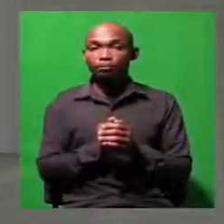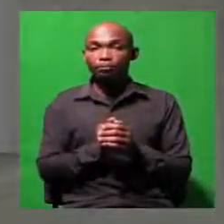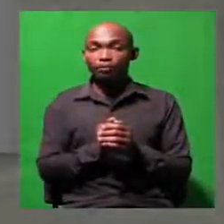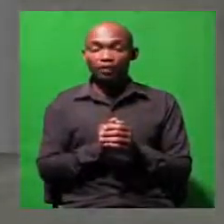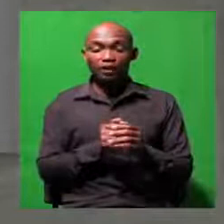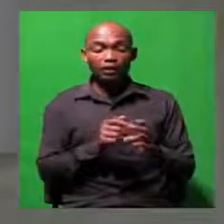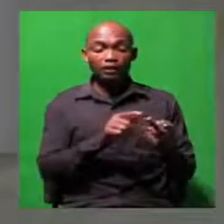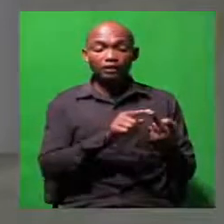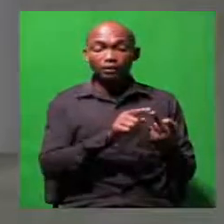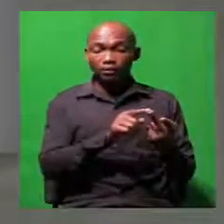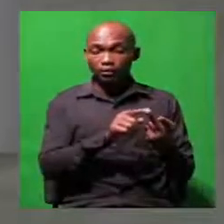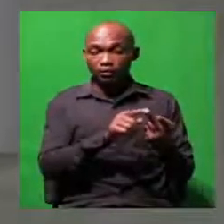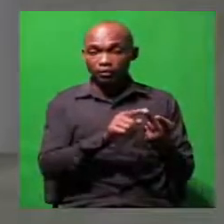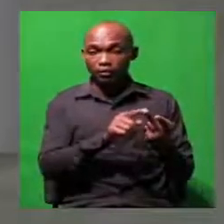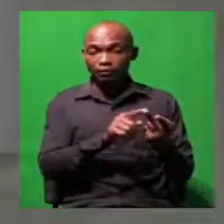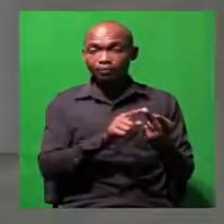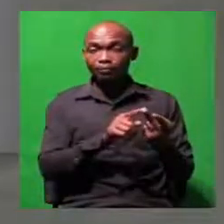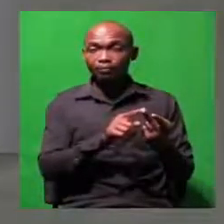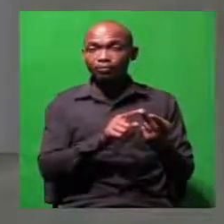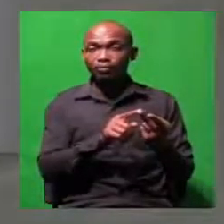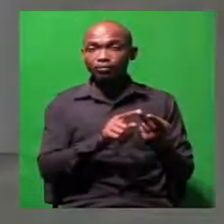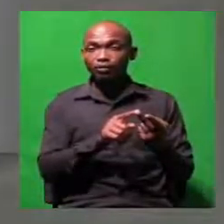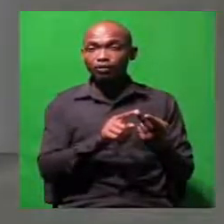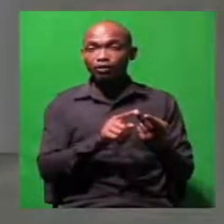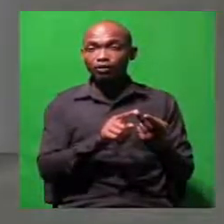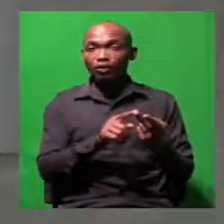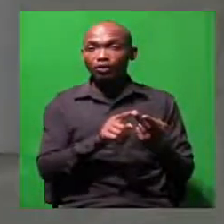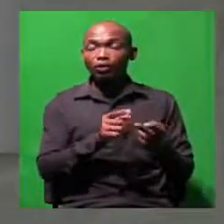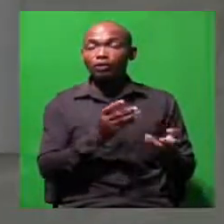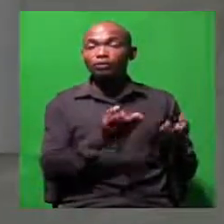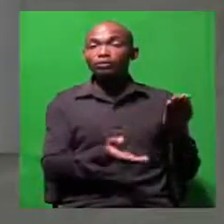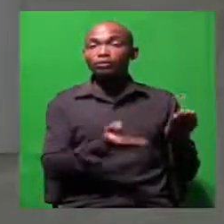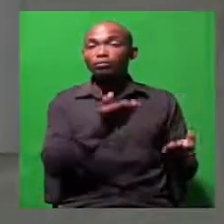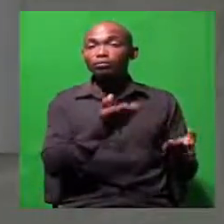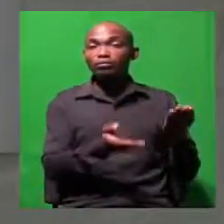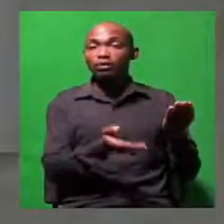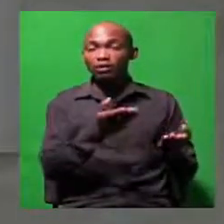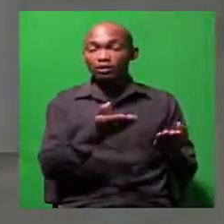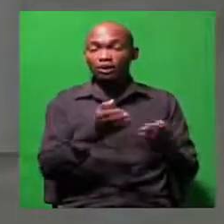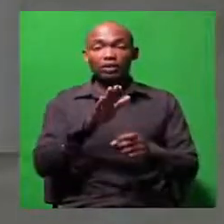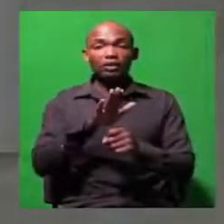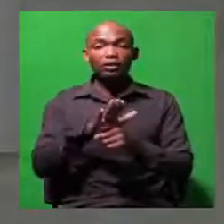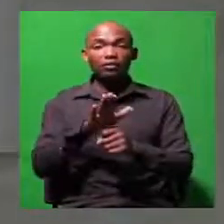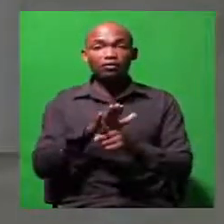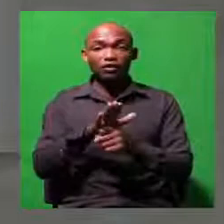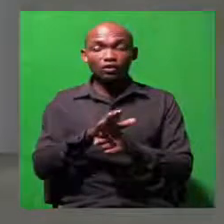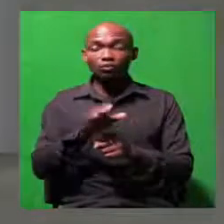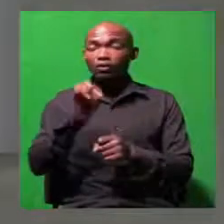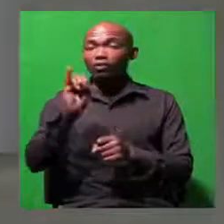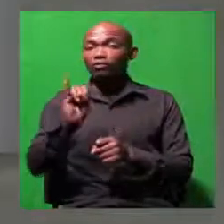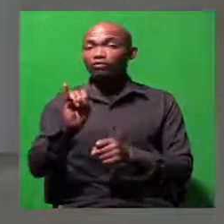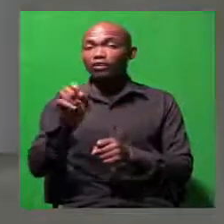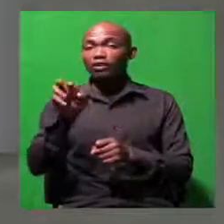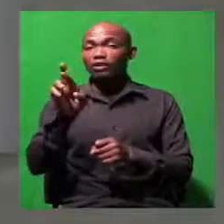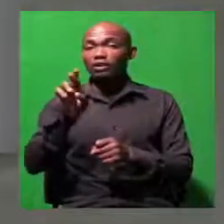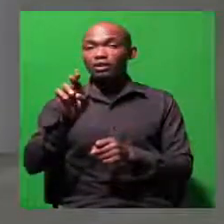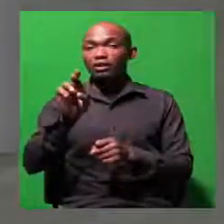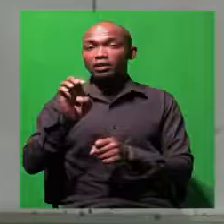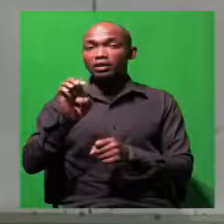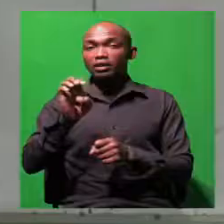Secondly, we have to measure and record the volume of the irregular object.